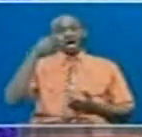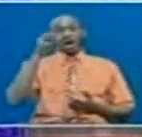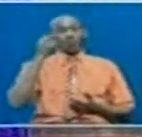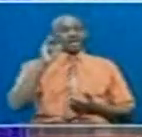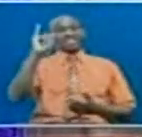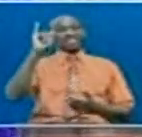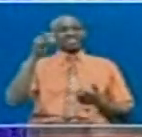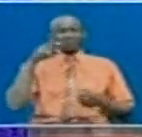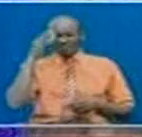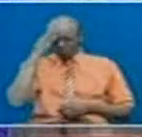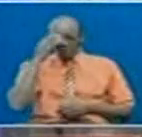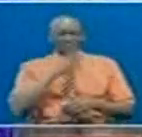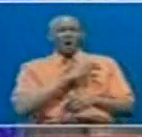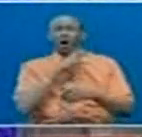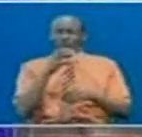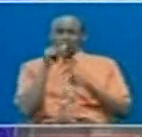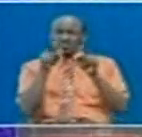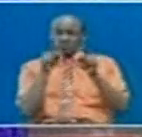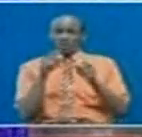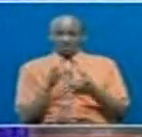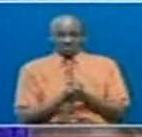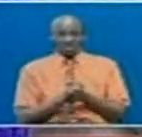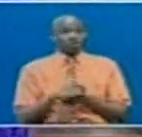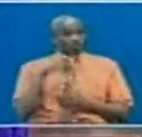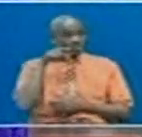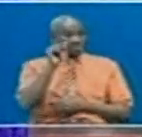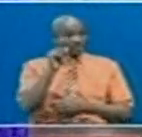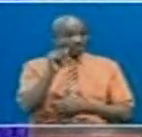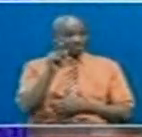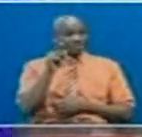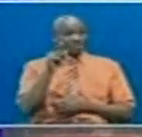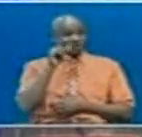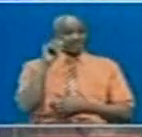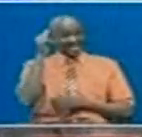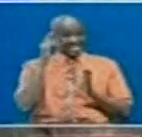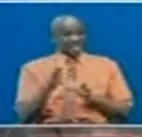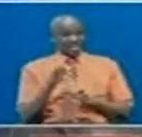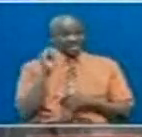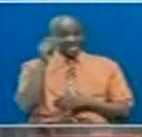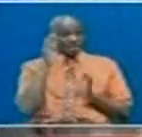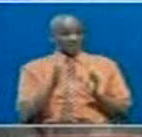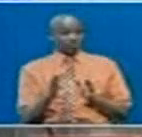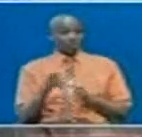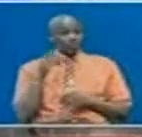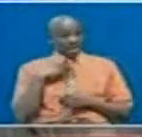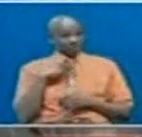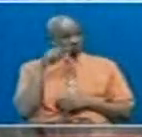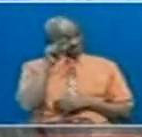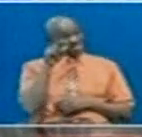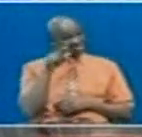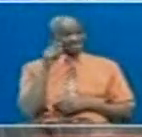And that is so powerful a force. So you, as Kenyans, We have to deal with this